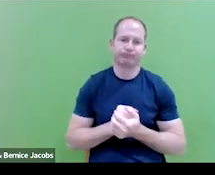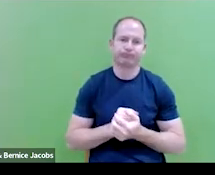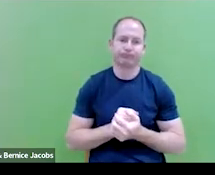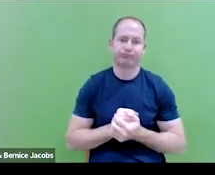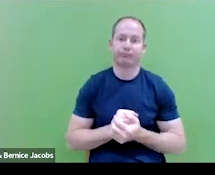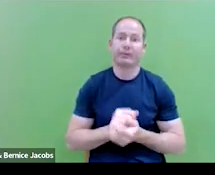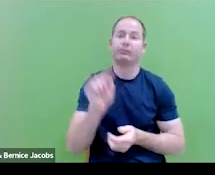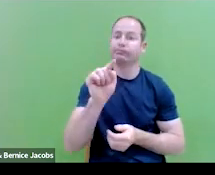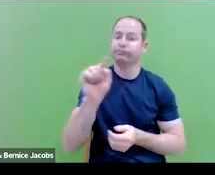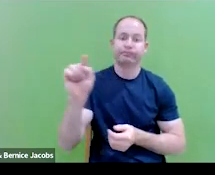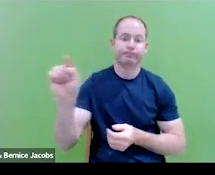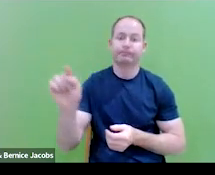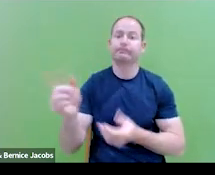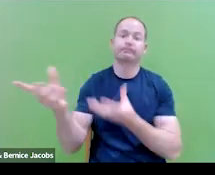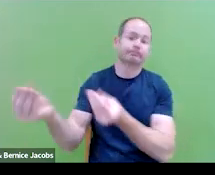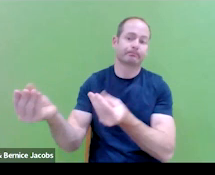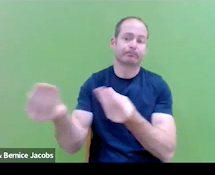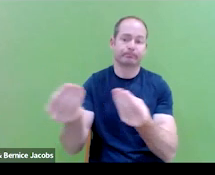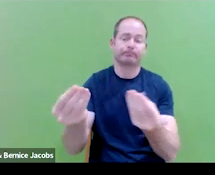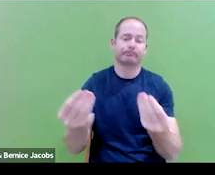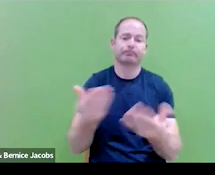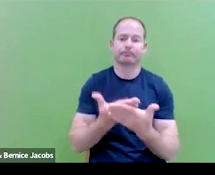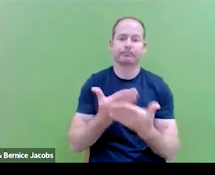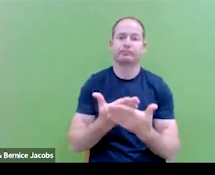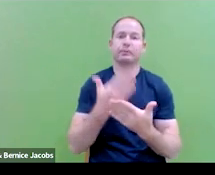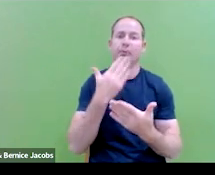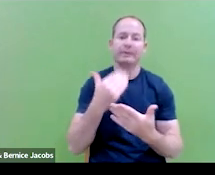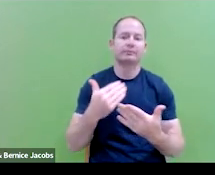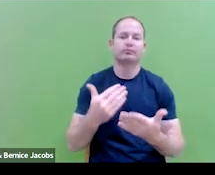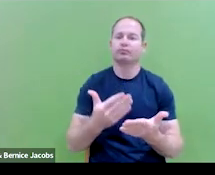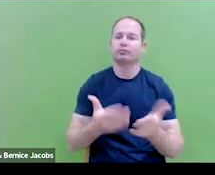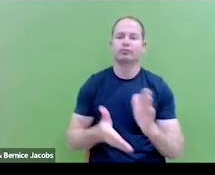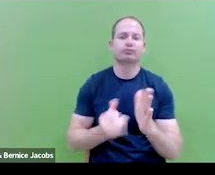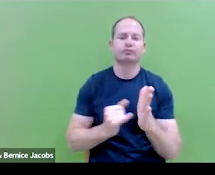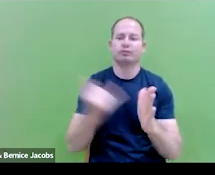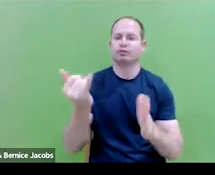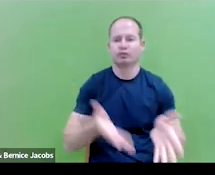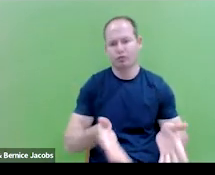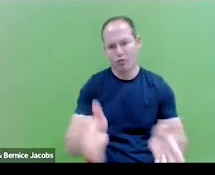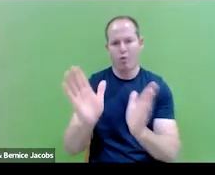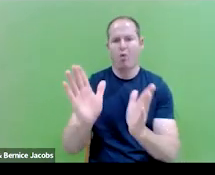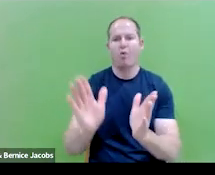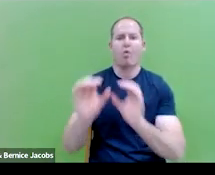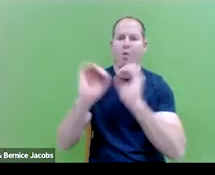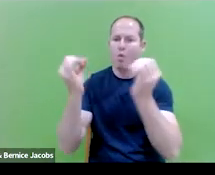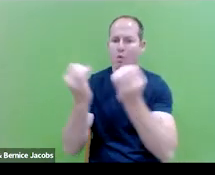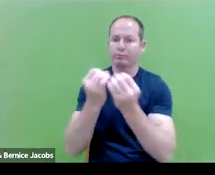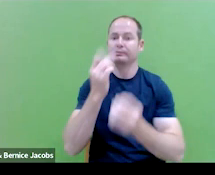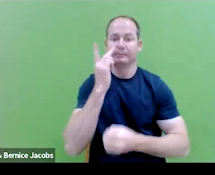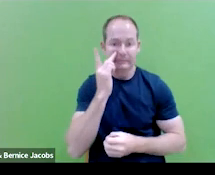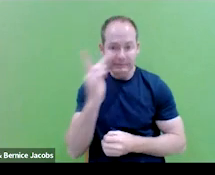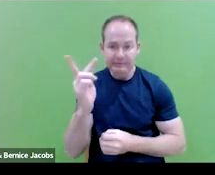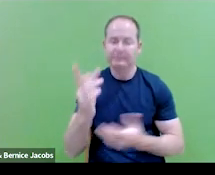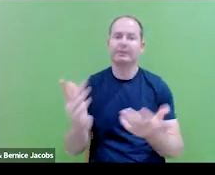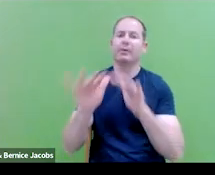exist. So my recommendation is just to go and see some organizations, go and start speaking to